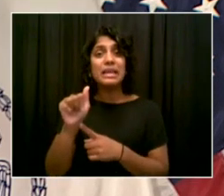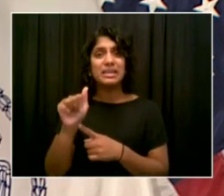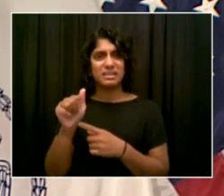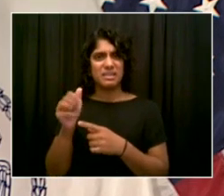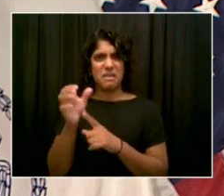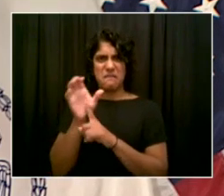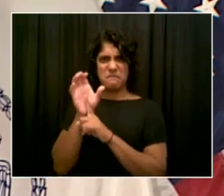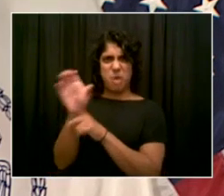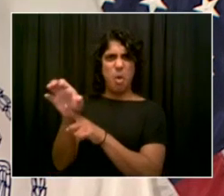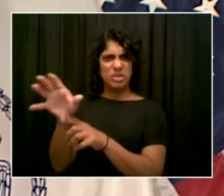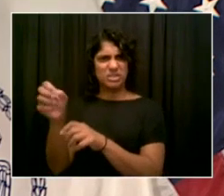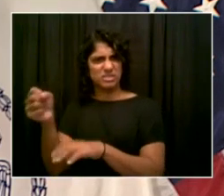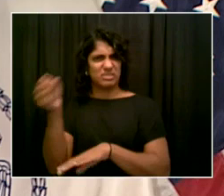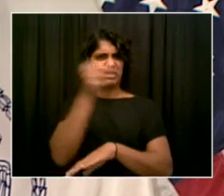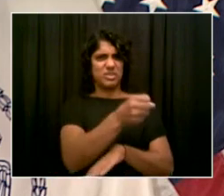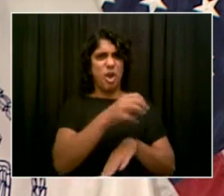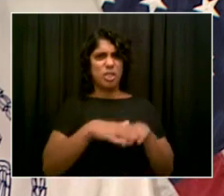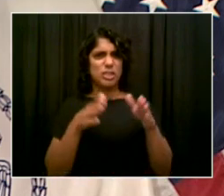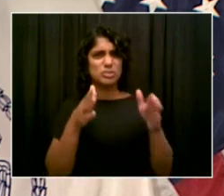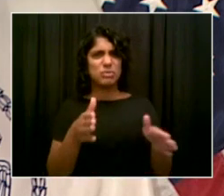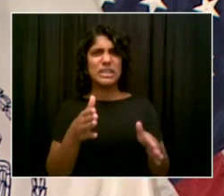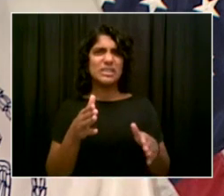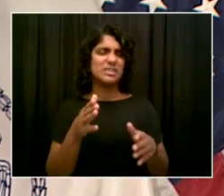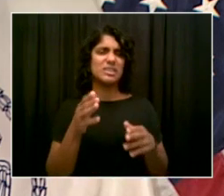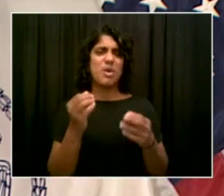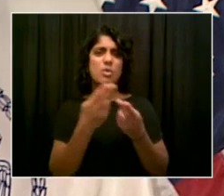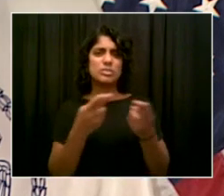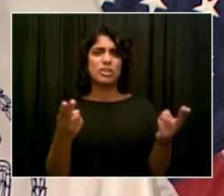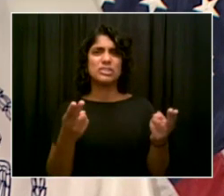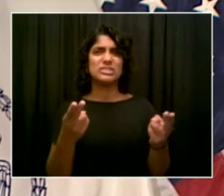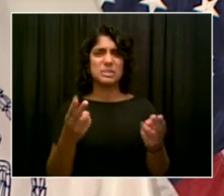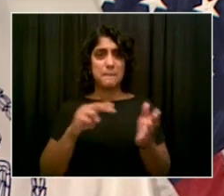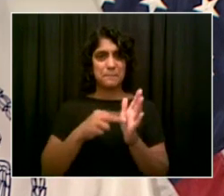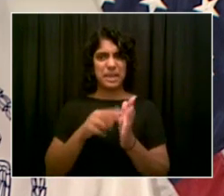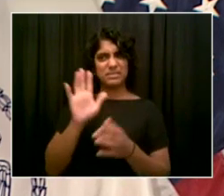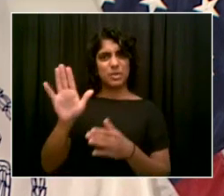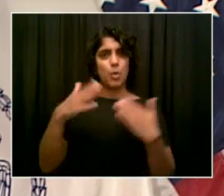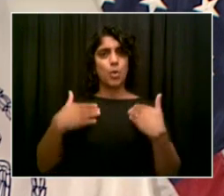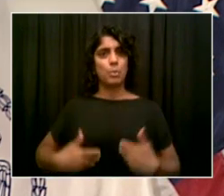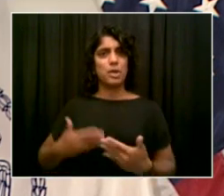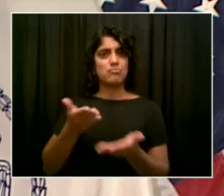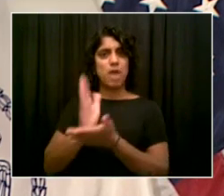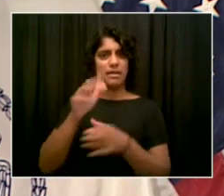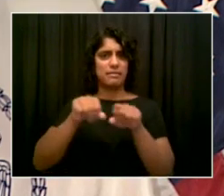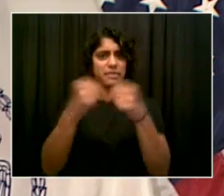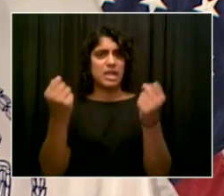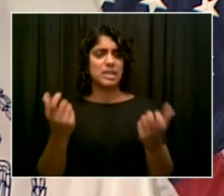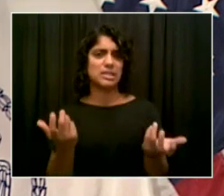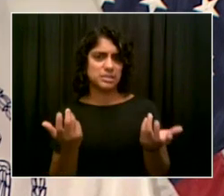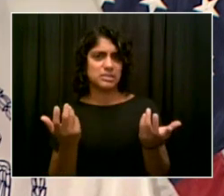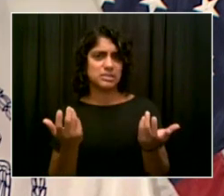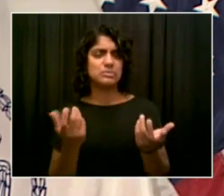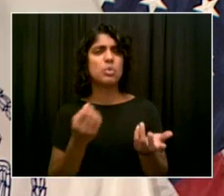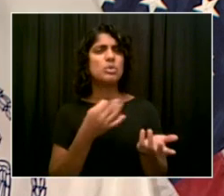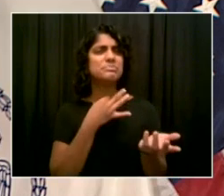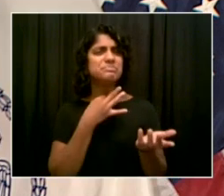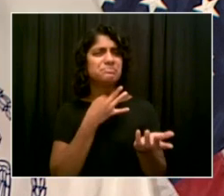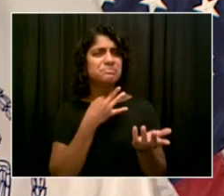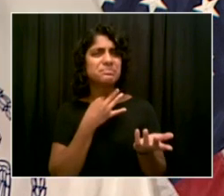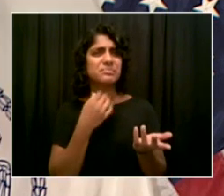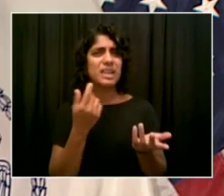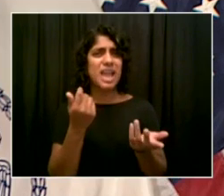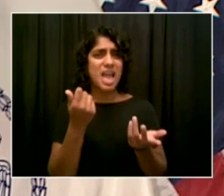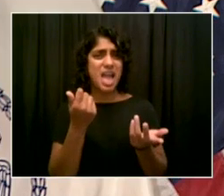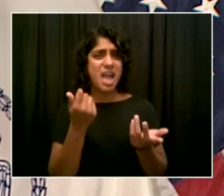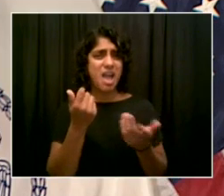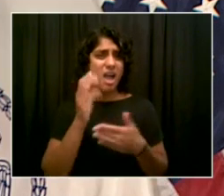been halted until Tuesday? And your thoughts on the argument people who have respiratory issues, other sort of health issues, are